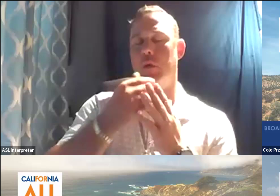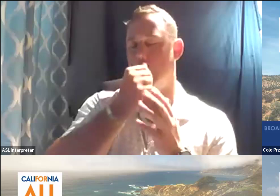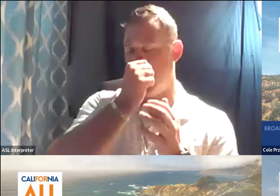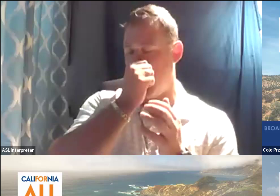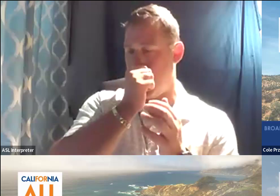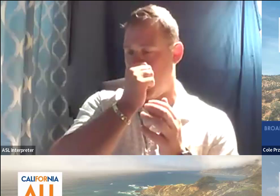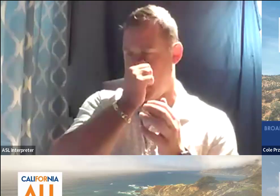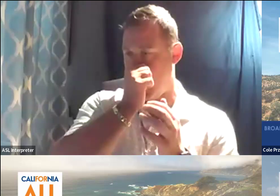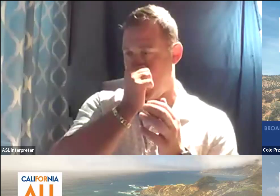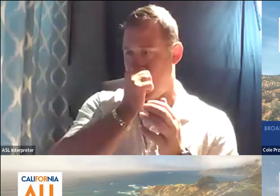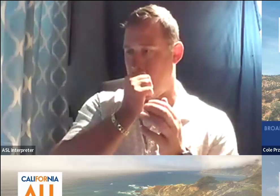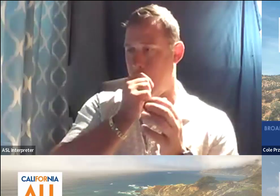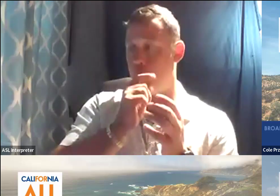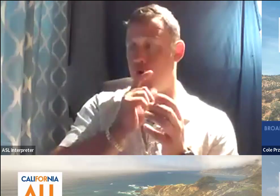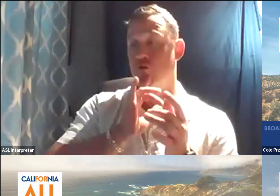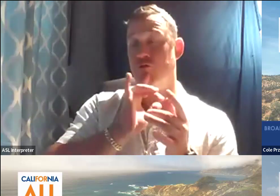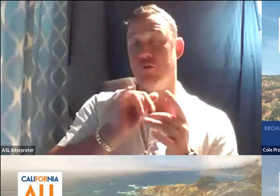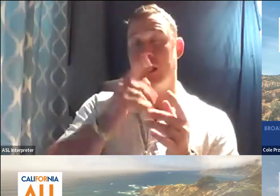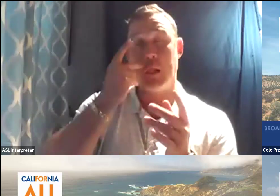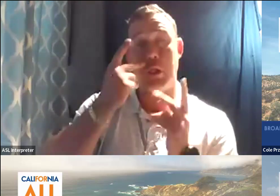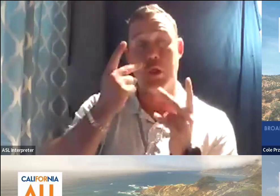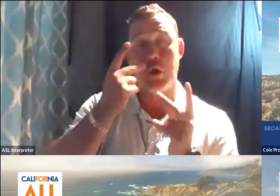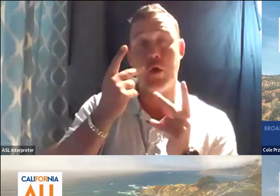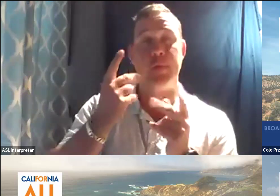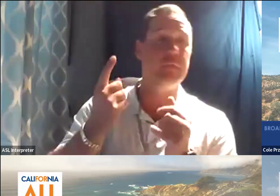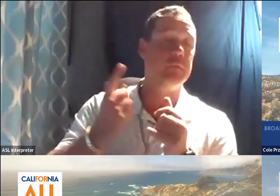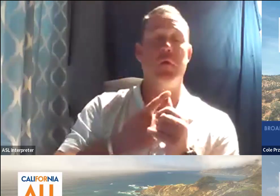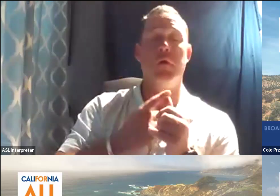we were really looking at first, how do we